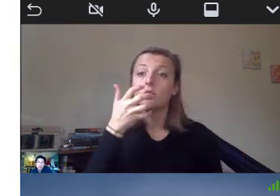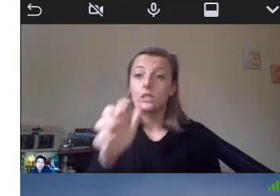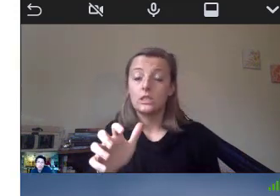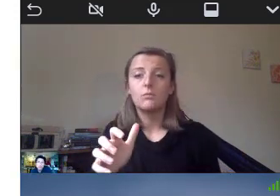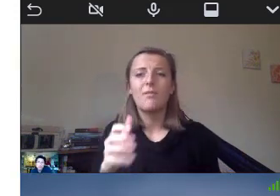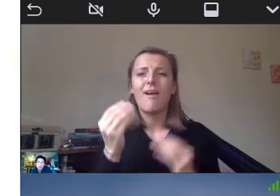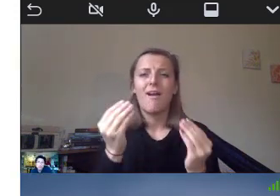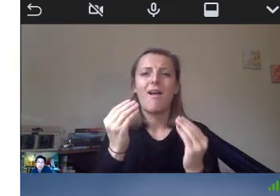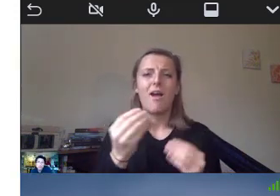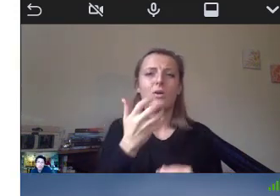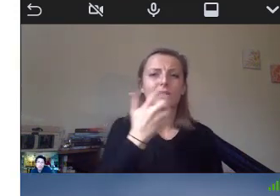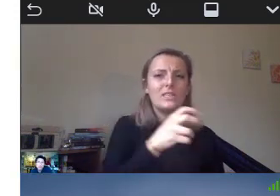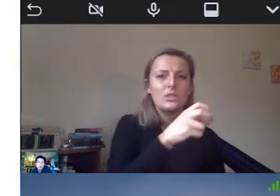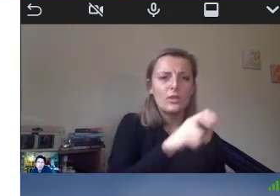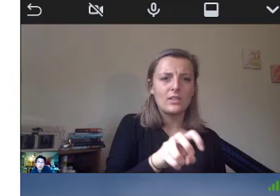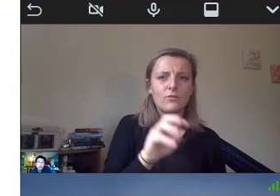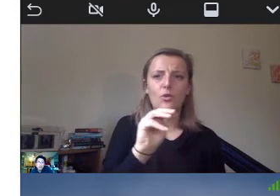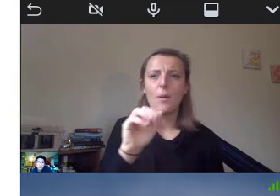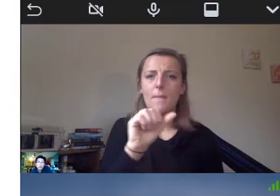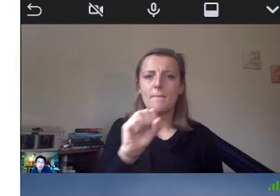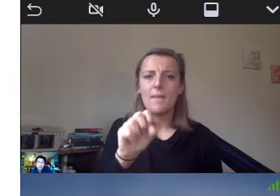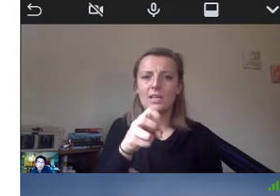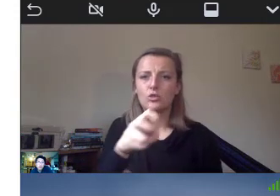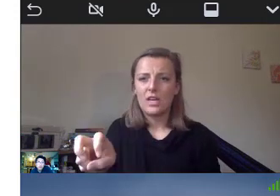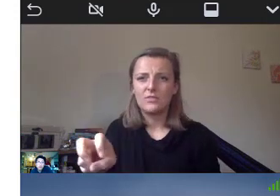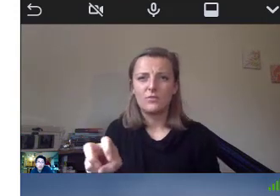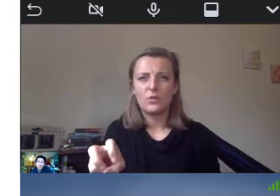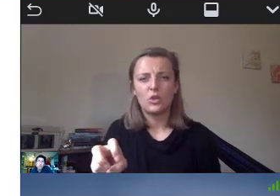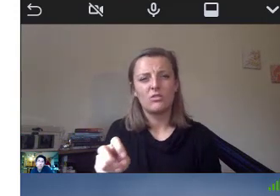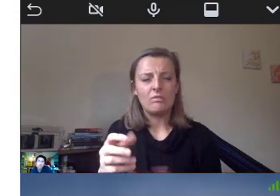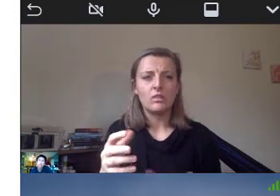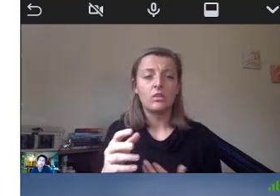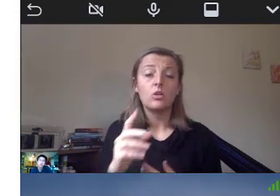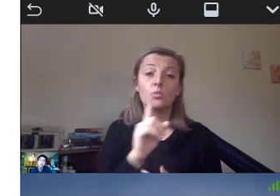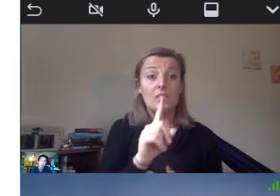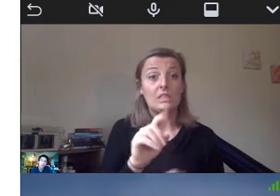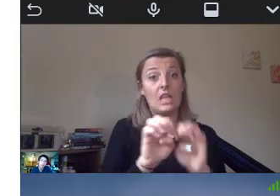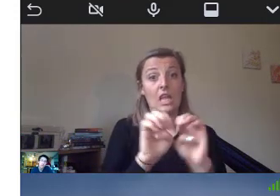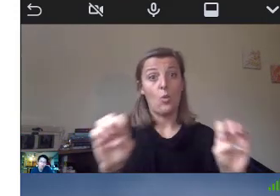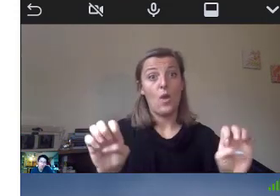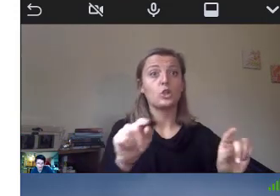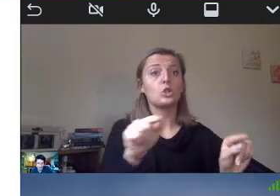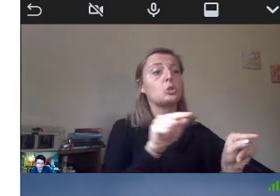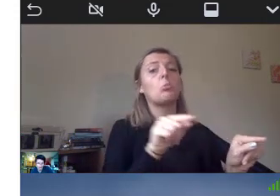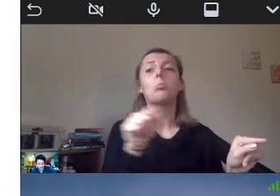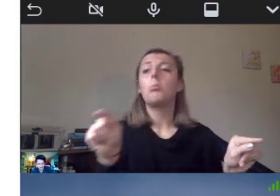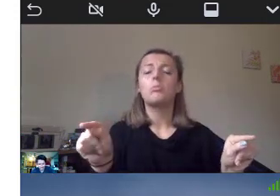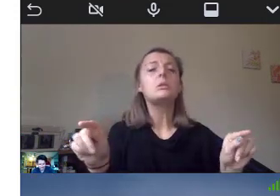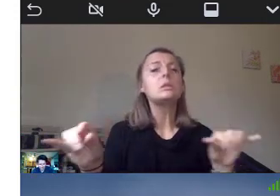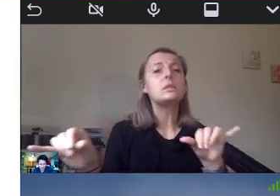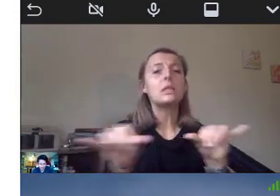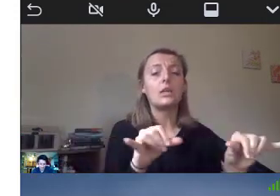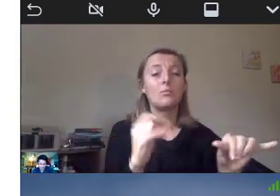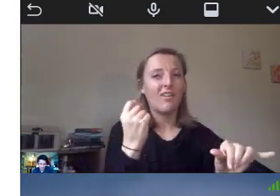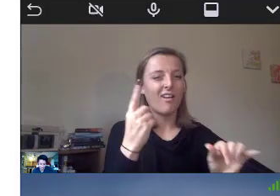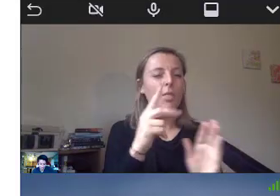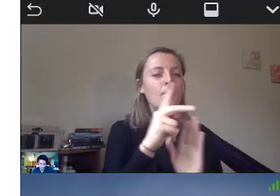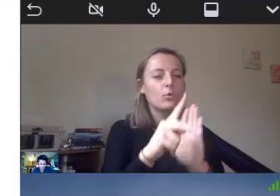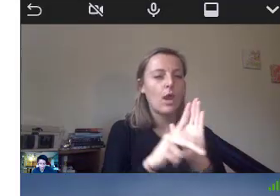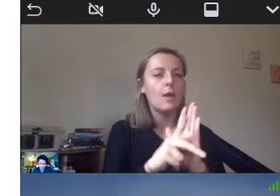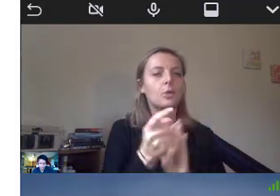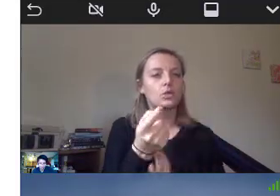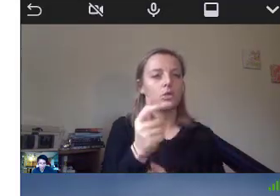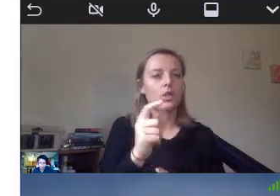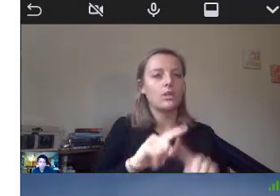of very similar. The equations are the same, just we have different parameters in the equations. So we know that